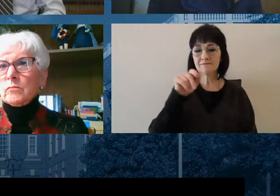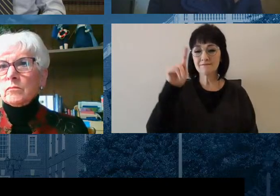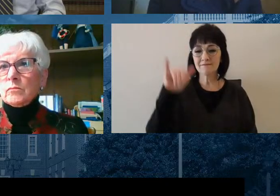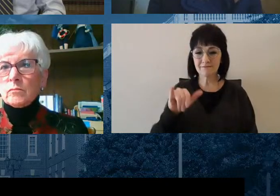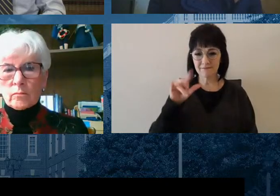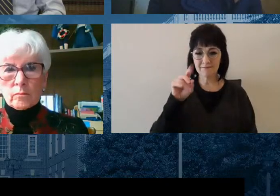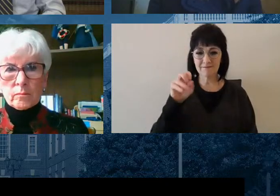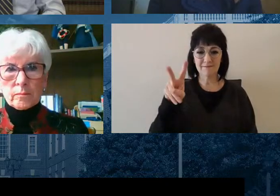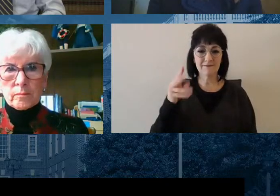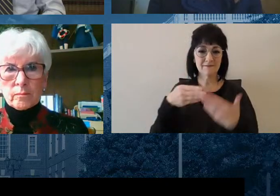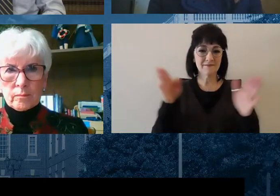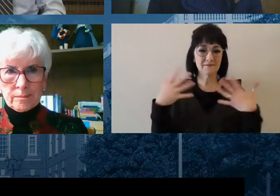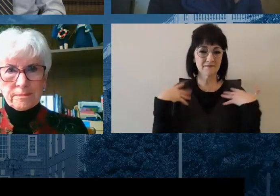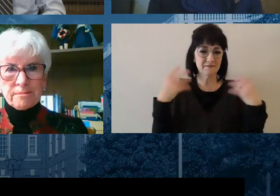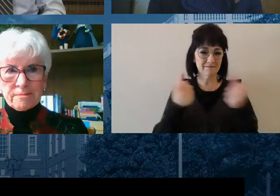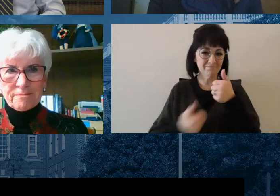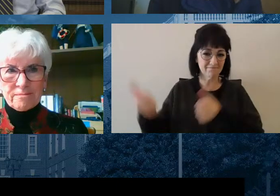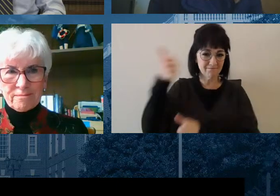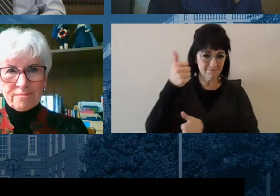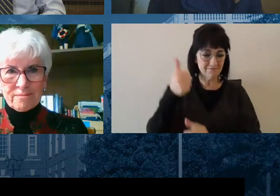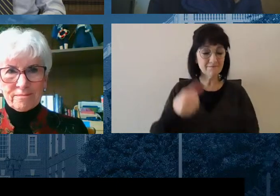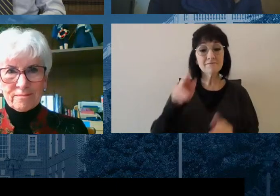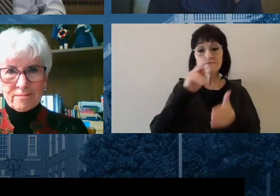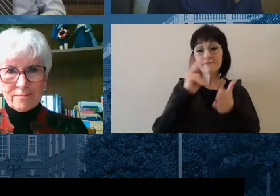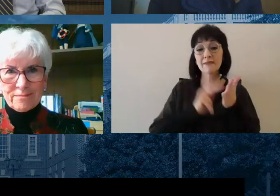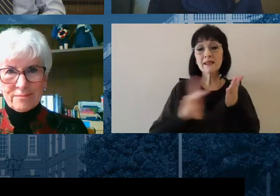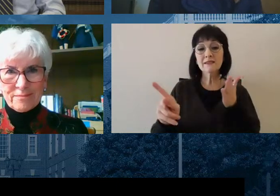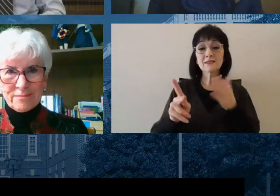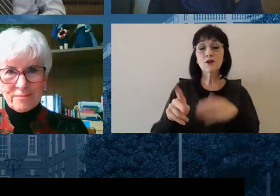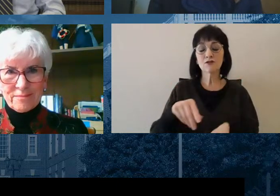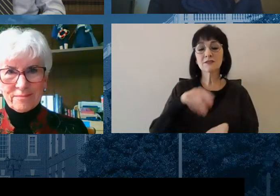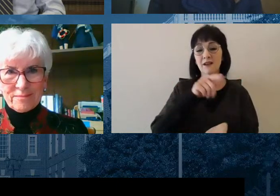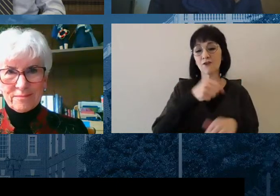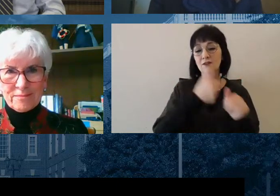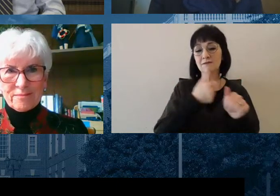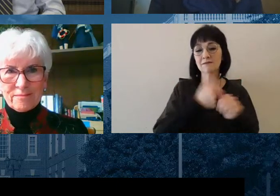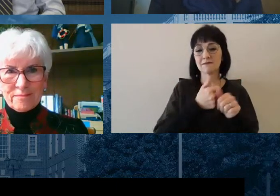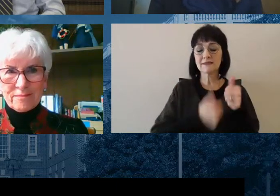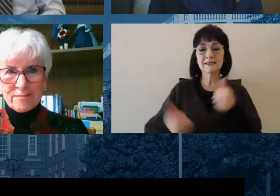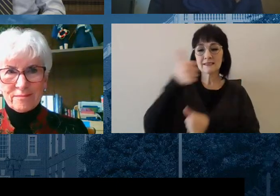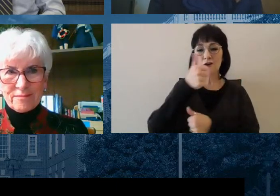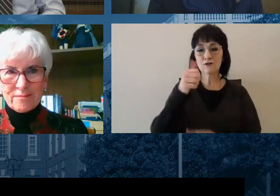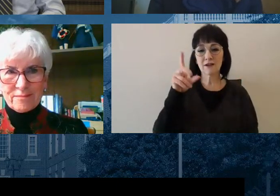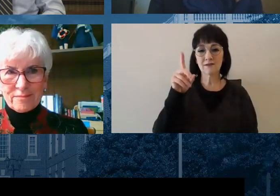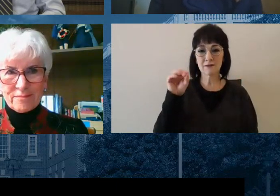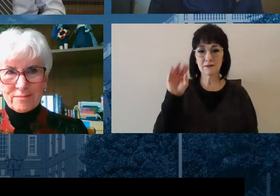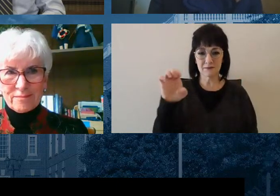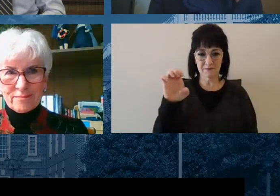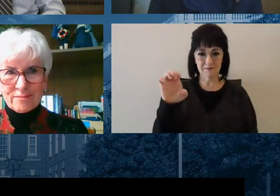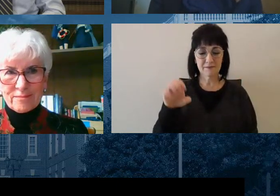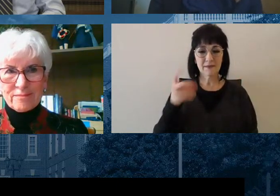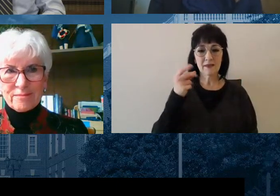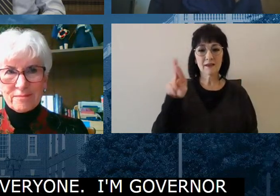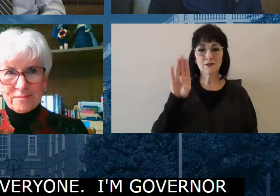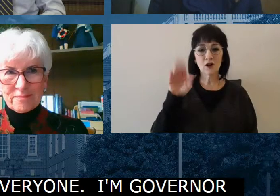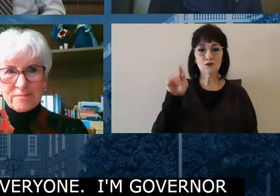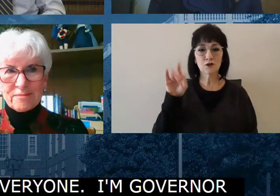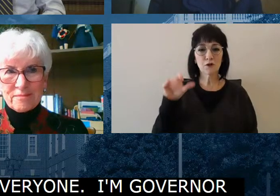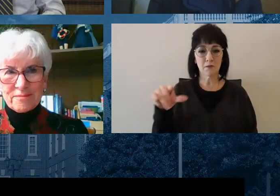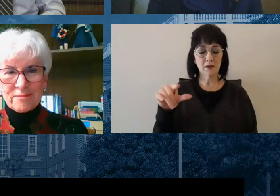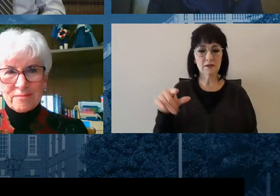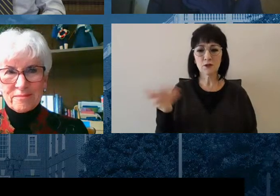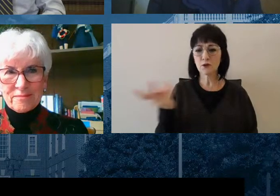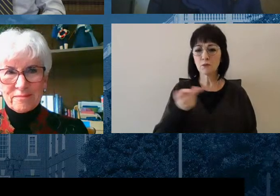Dr. Susan Bunting, who's our Secretary of Education. To both of you, thanks for your great work. Thanks for being with us